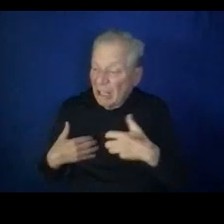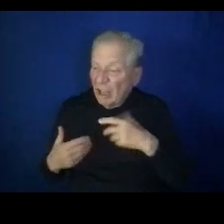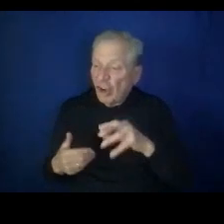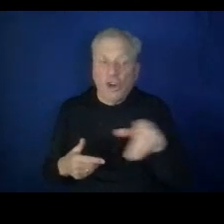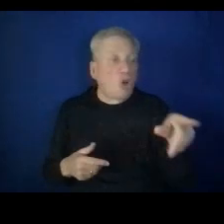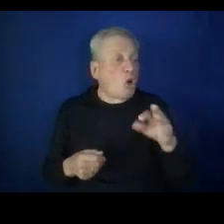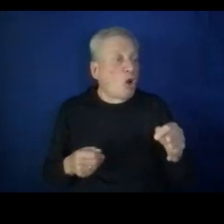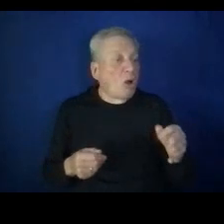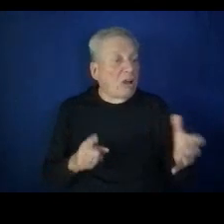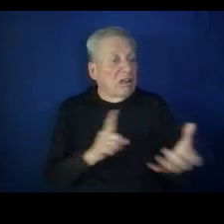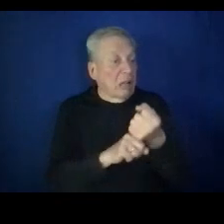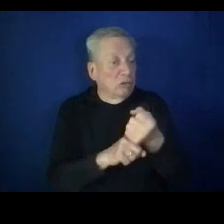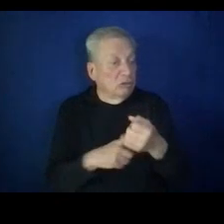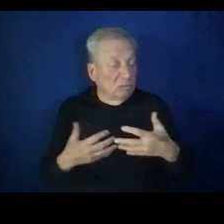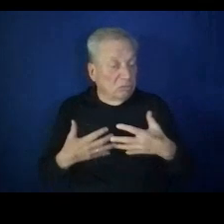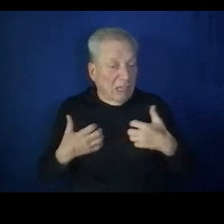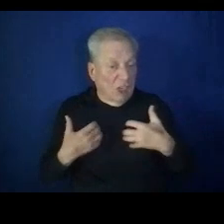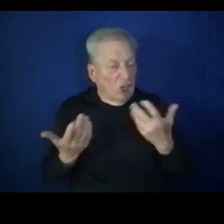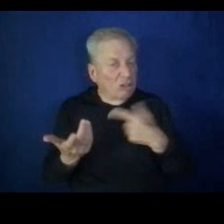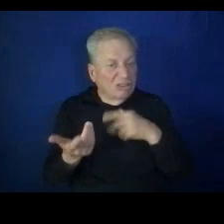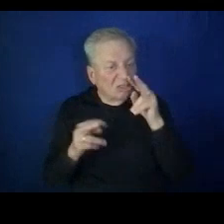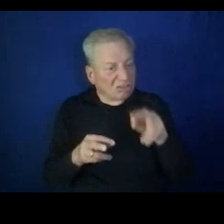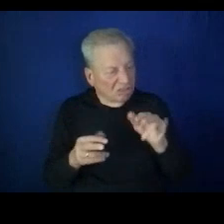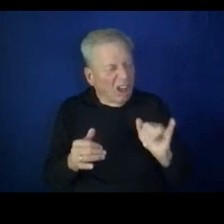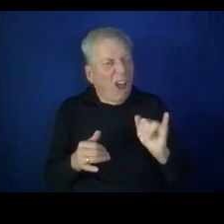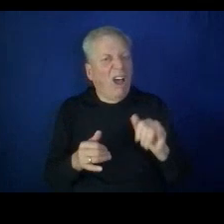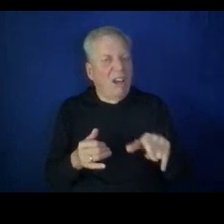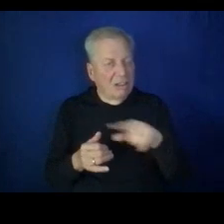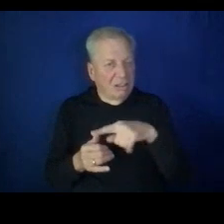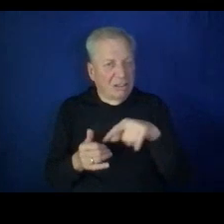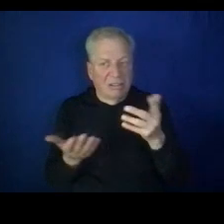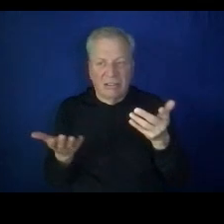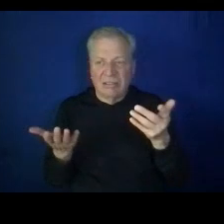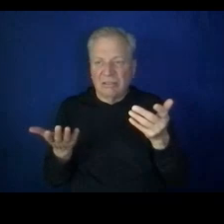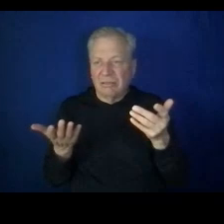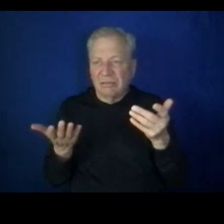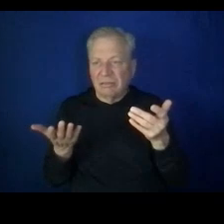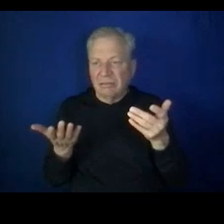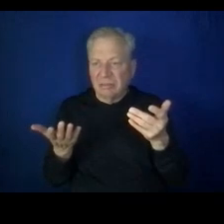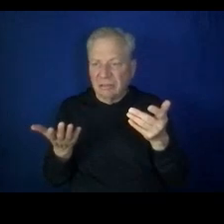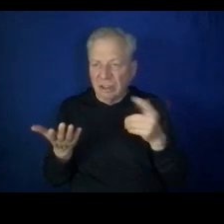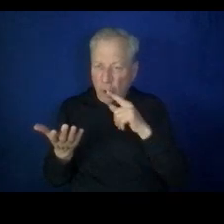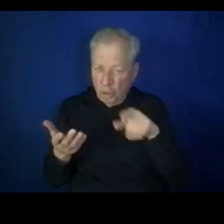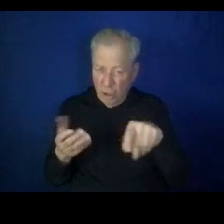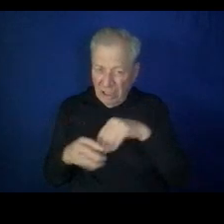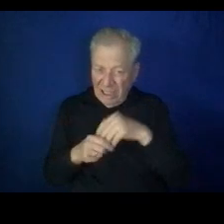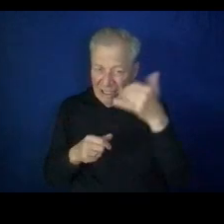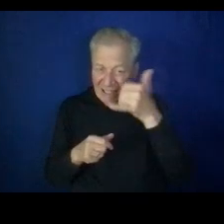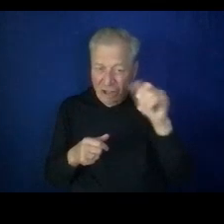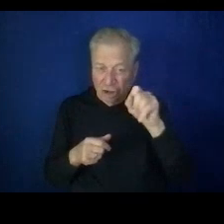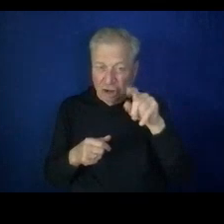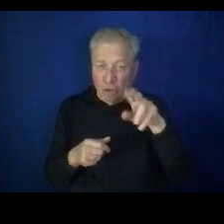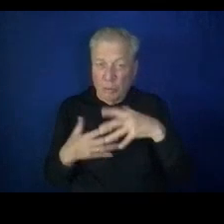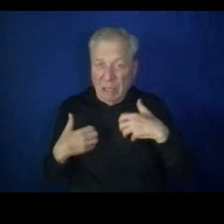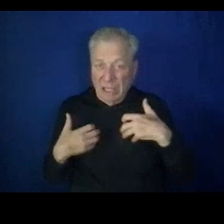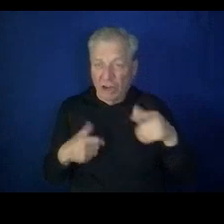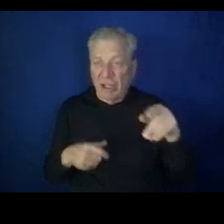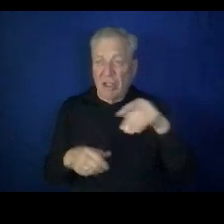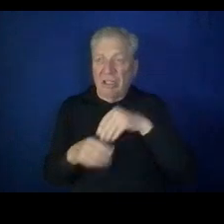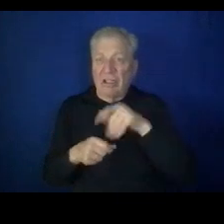bear, and we look at it. And we bred a Yellowstone bear to a NCDE bear